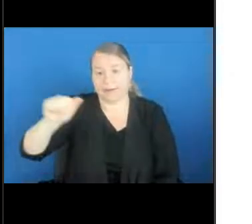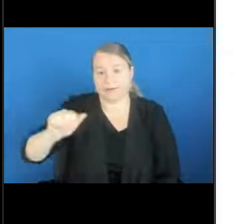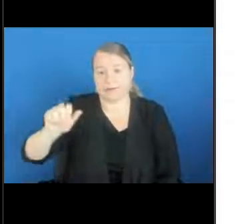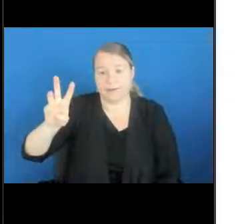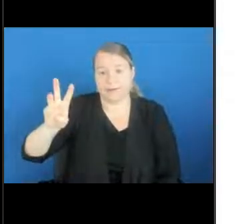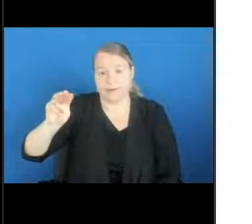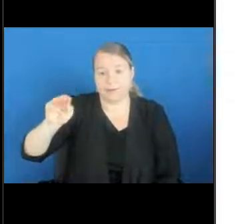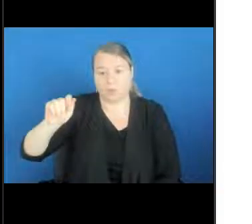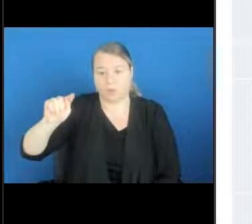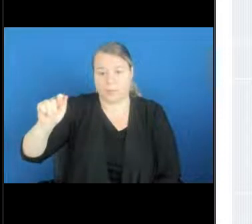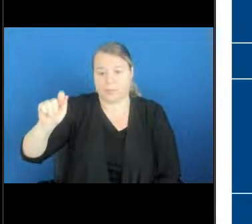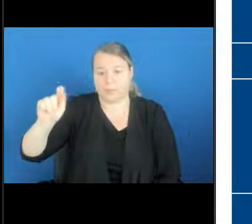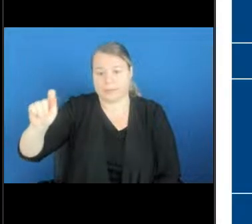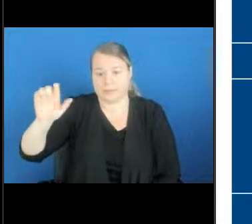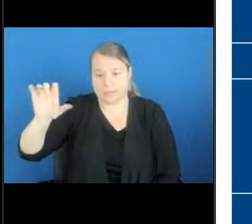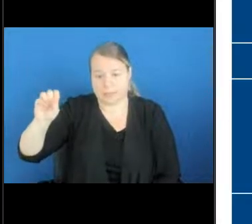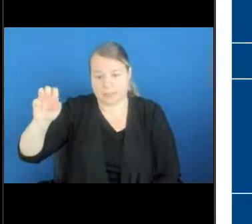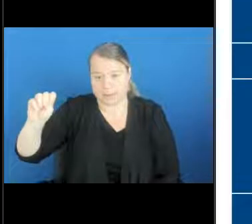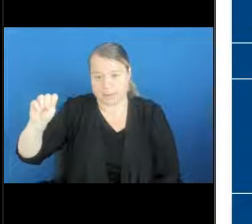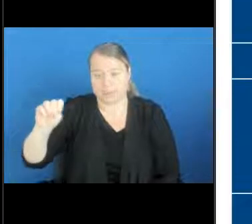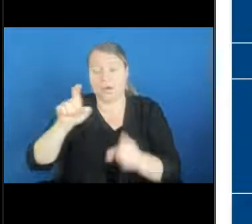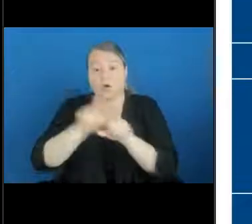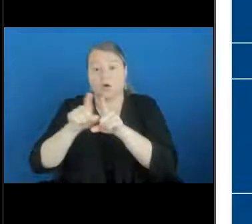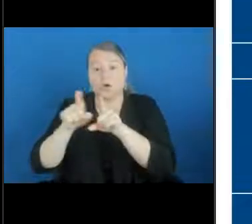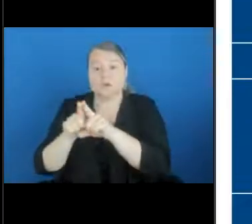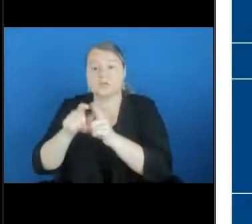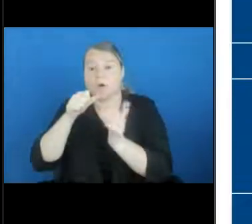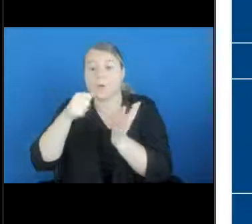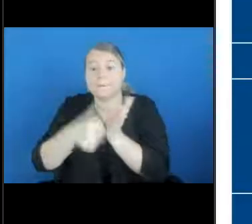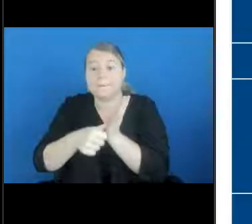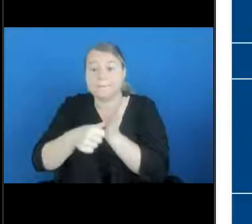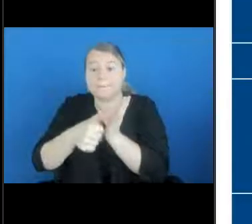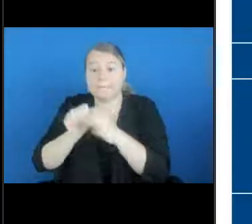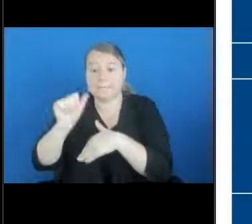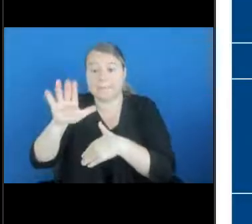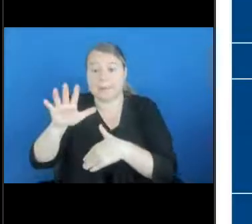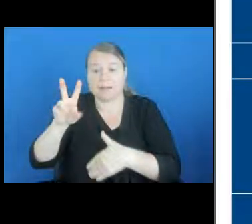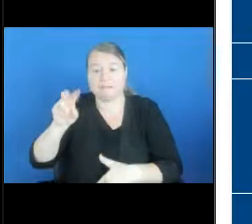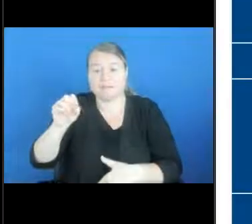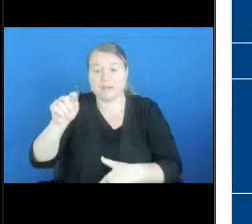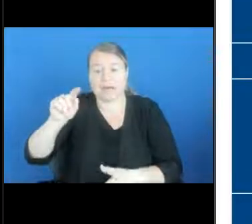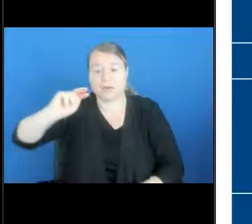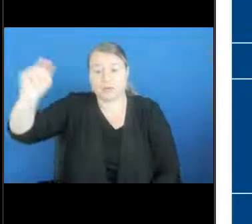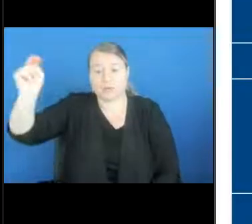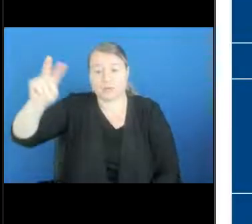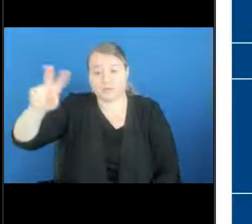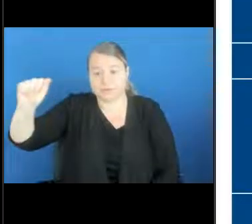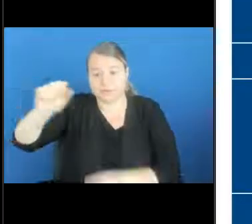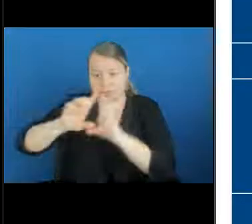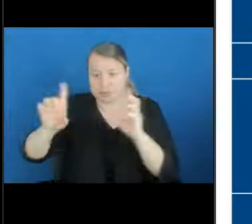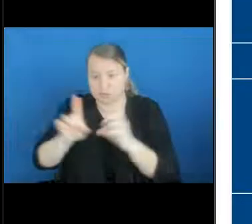Franconia@wamada.com. You can also mail us your comments at VDOT's Northern Virginia District